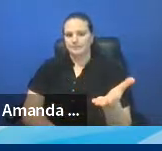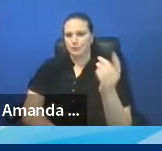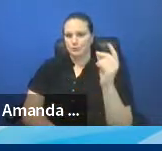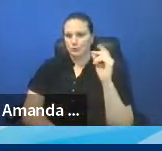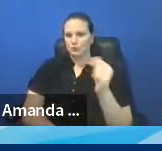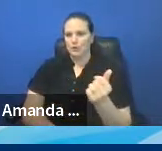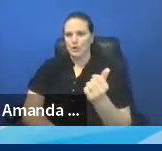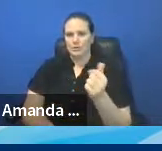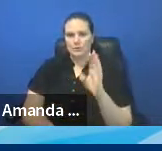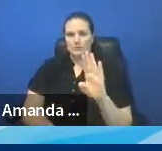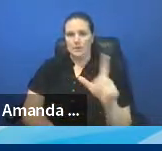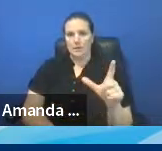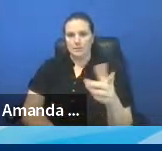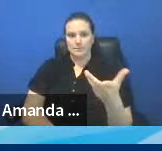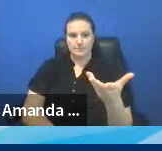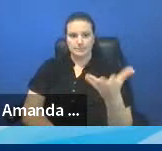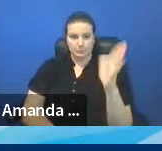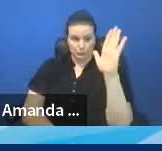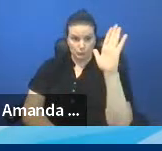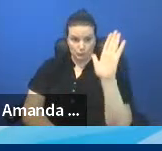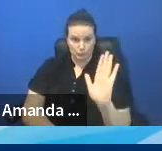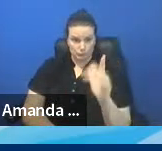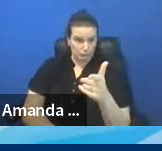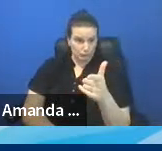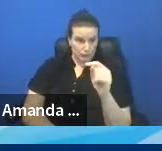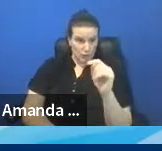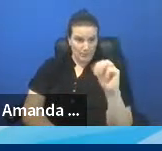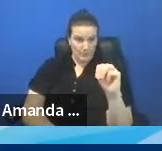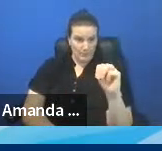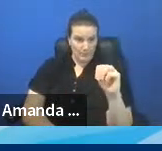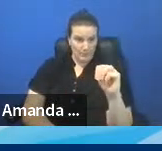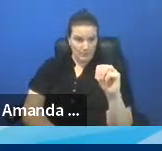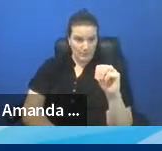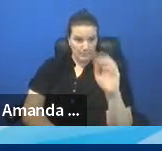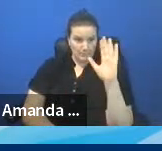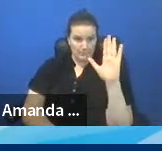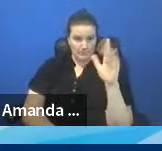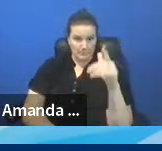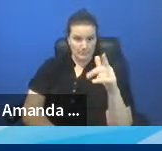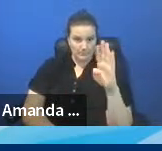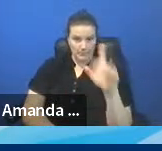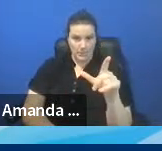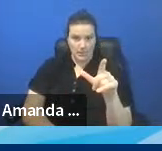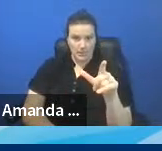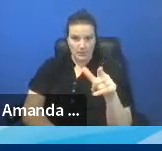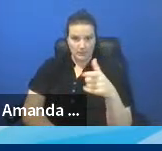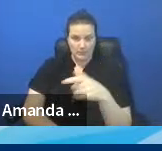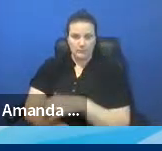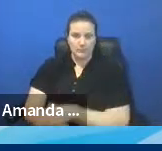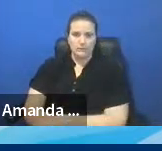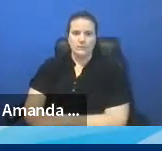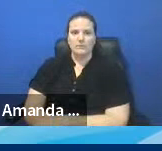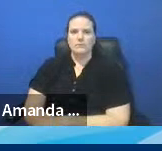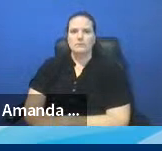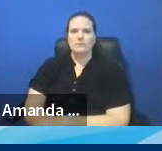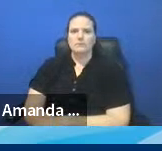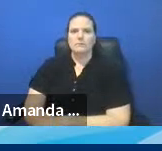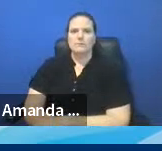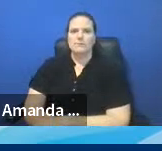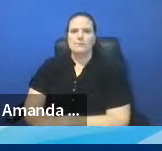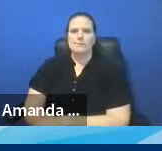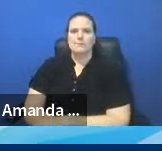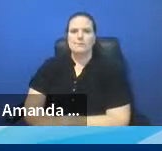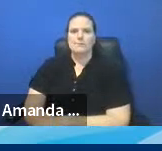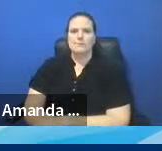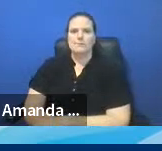away go up, and then he put it back down, and then Tom's hand went up. So maybe Bill, are you Thank you. ready? This will